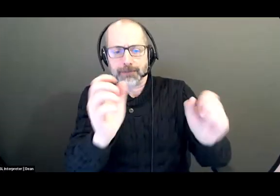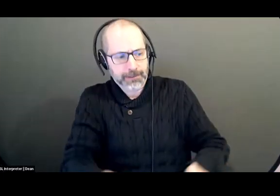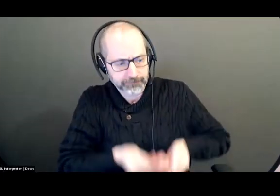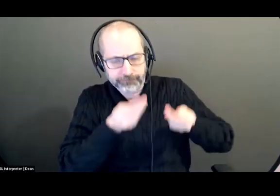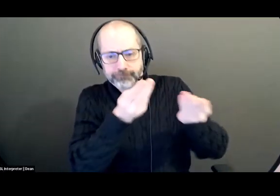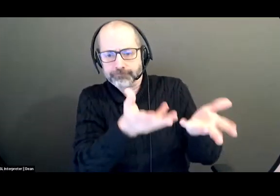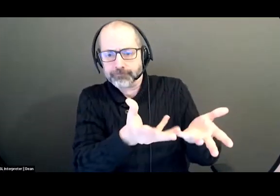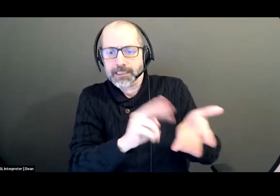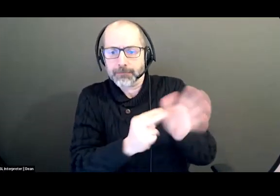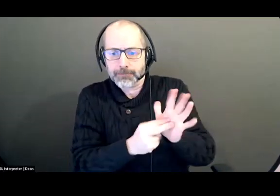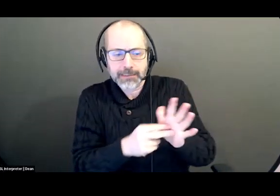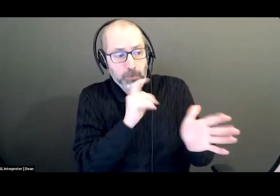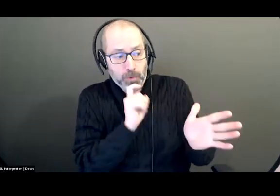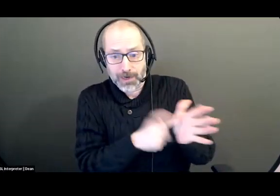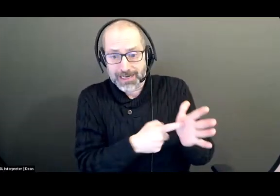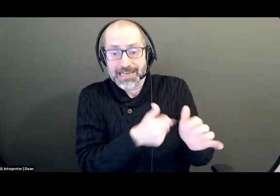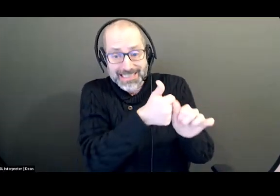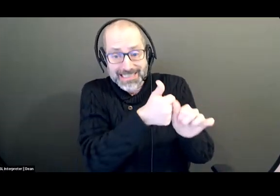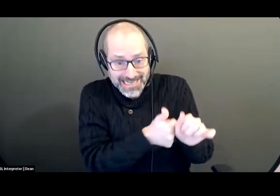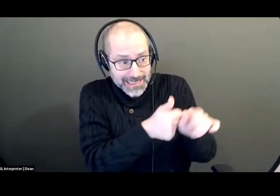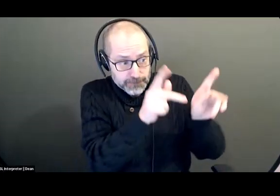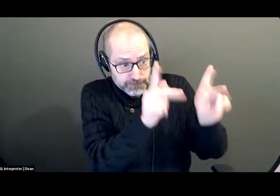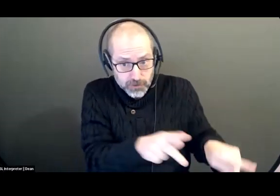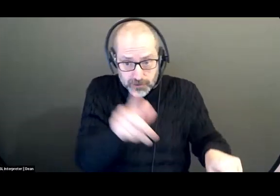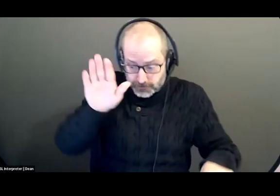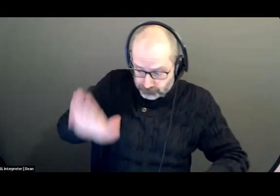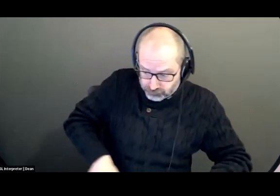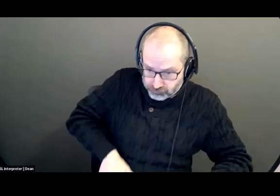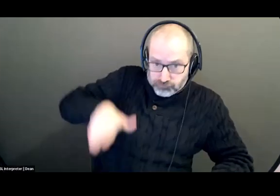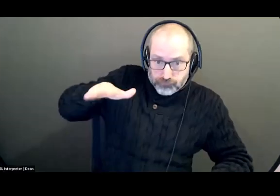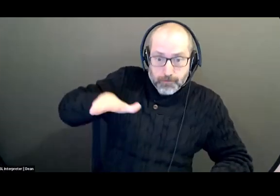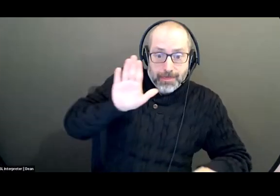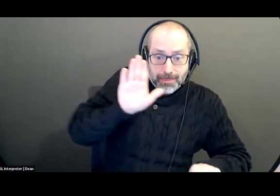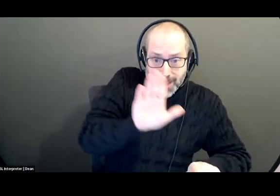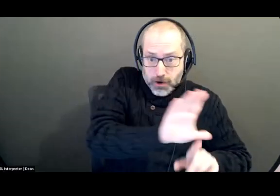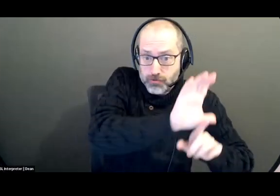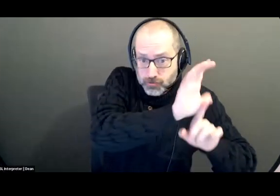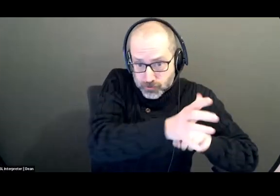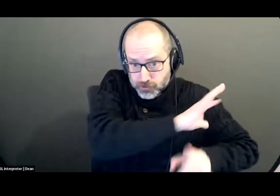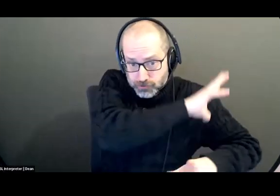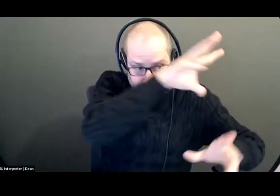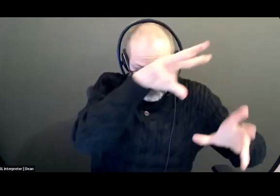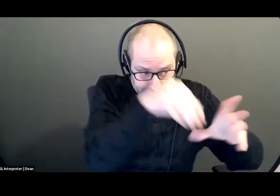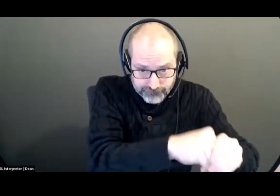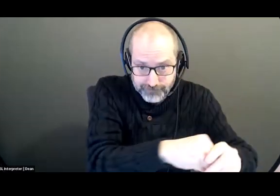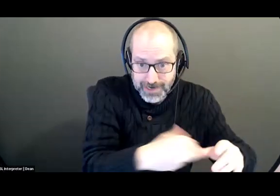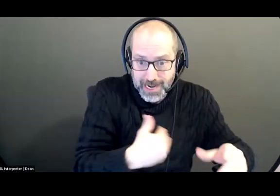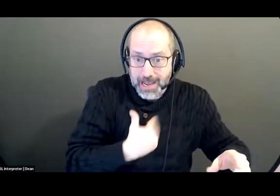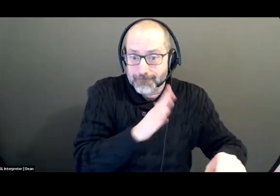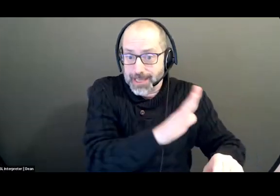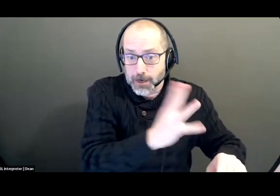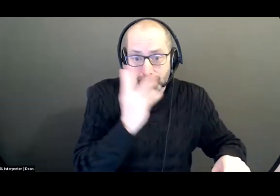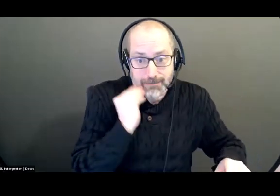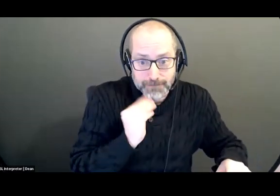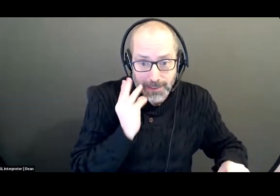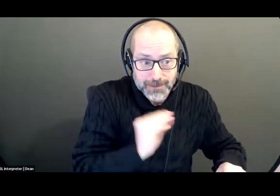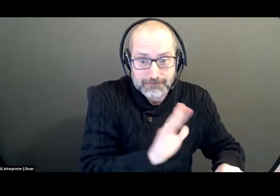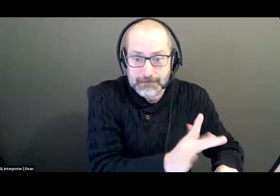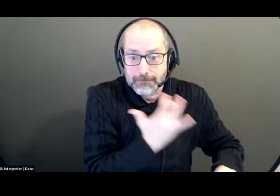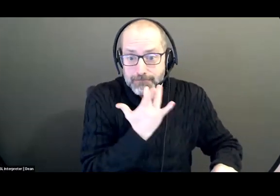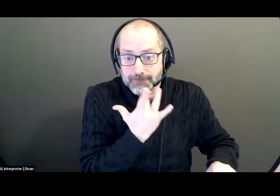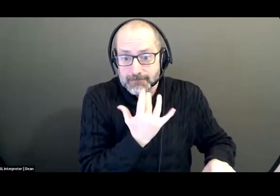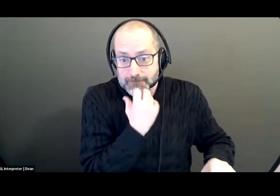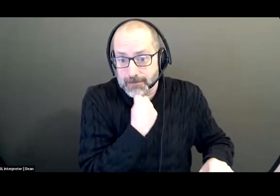The second action we took was to commit to culturally safe care. Cultural safety means recognizing every person brings their own cultural